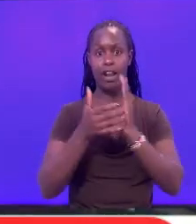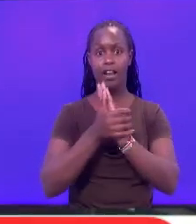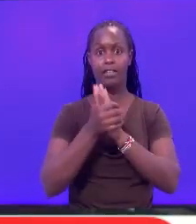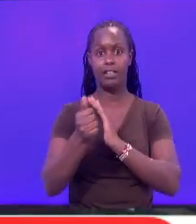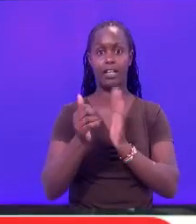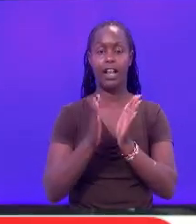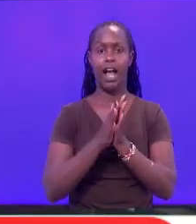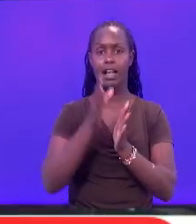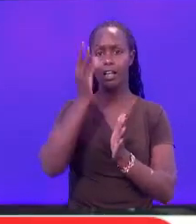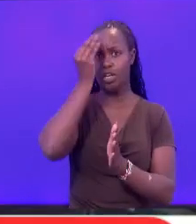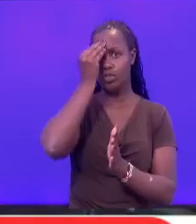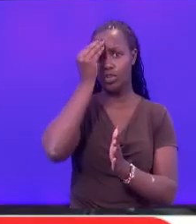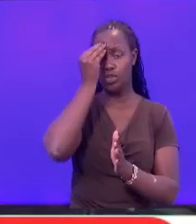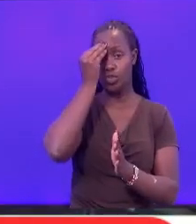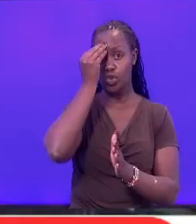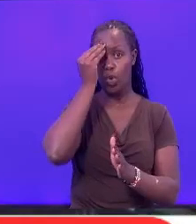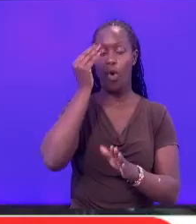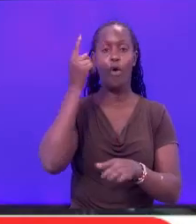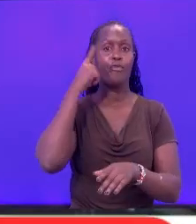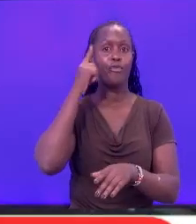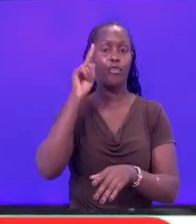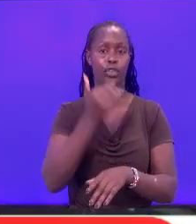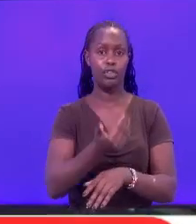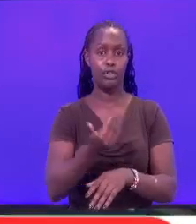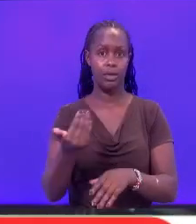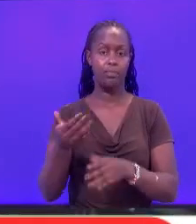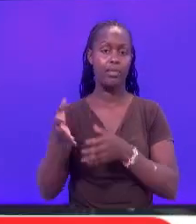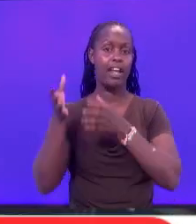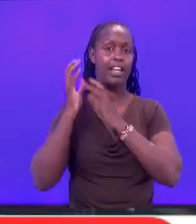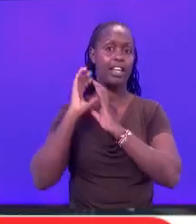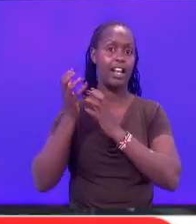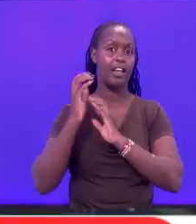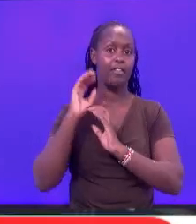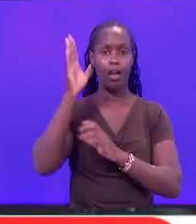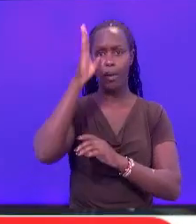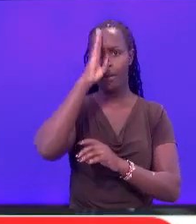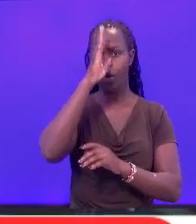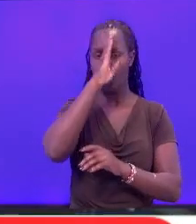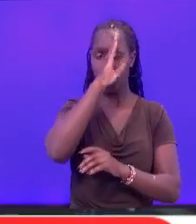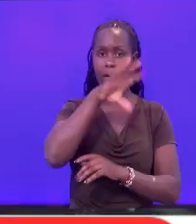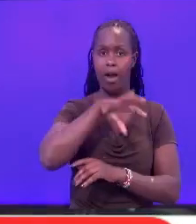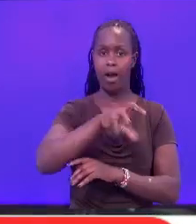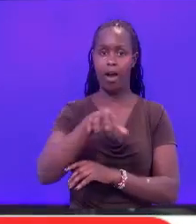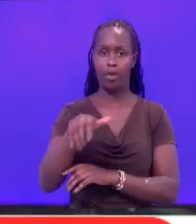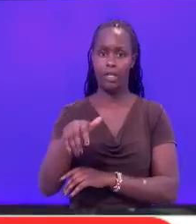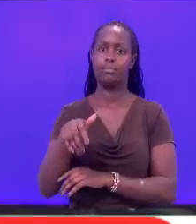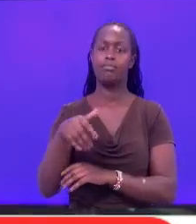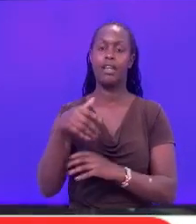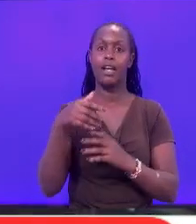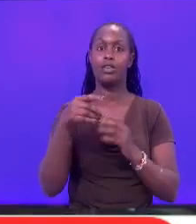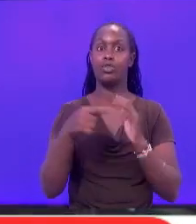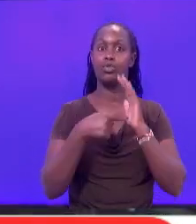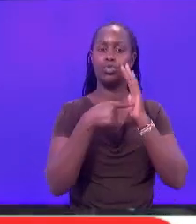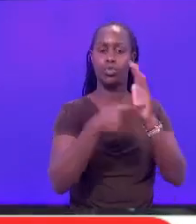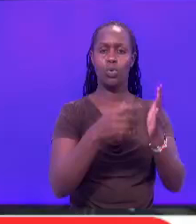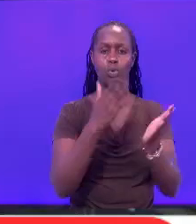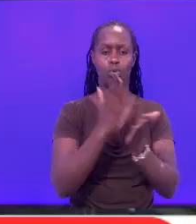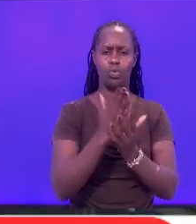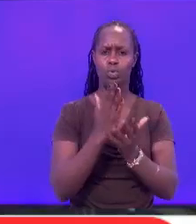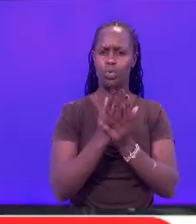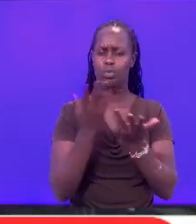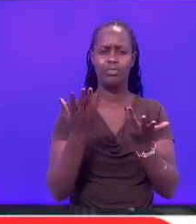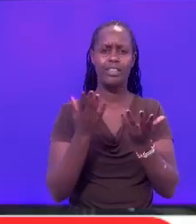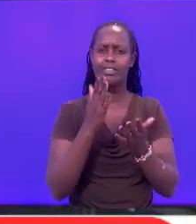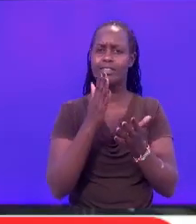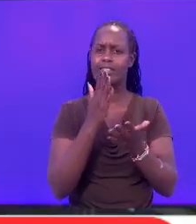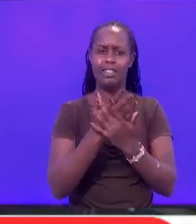learners in Kilifi, Bungoma, and Kitui counties revealed concerning gaps that show a worrying picture. Well, apparently, a